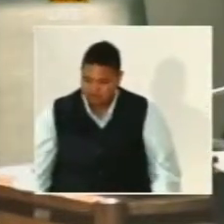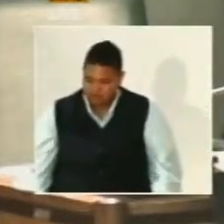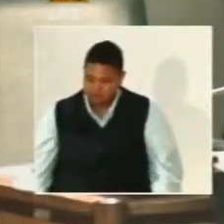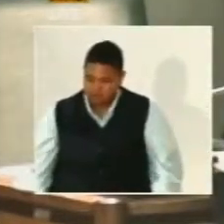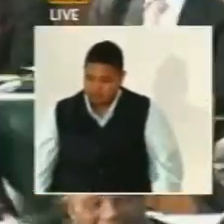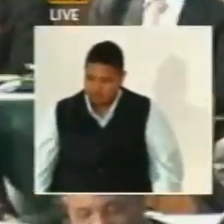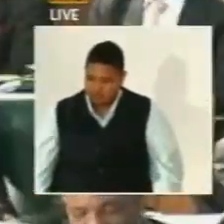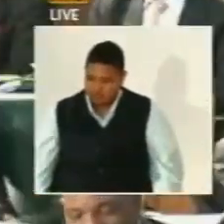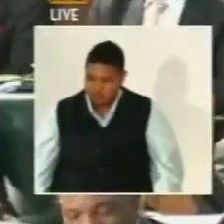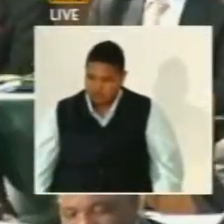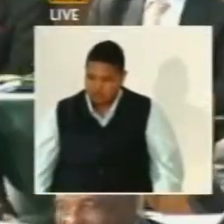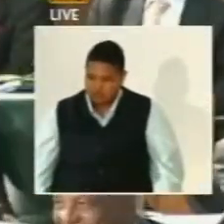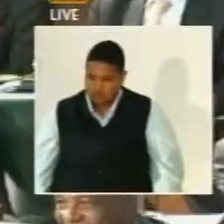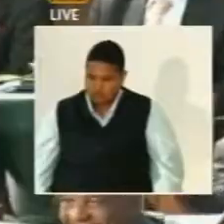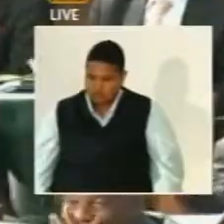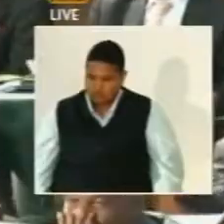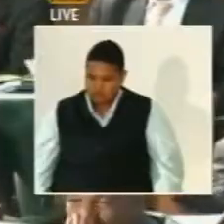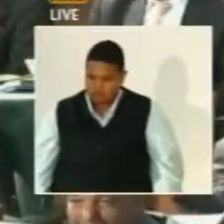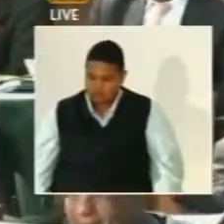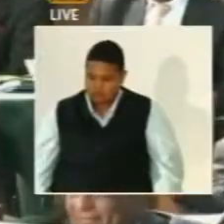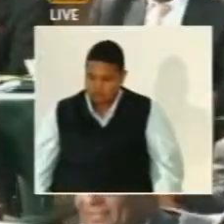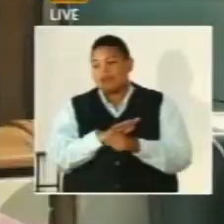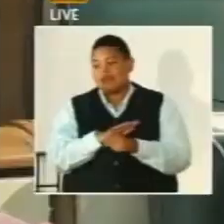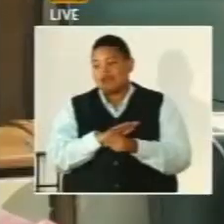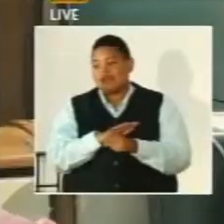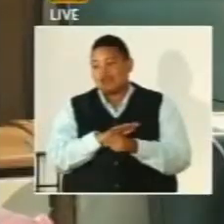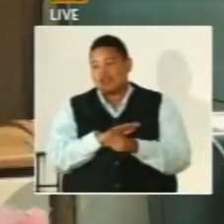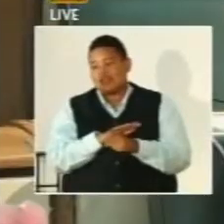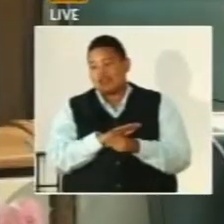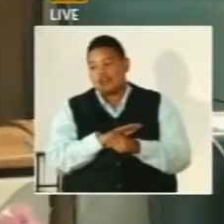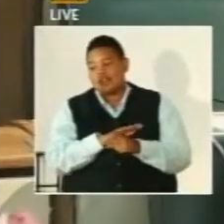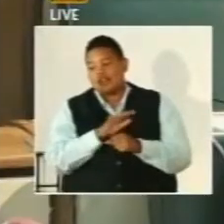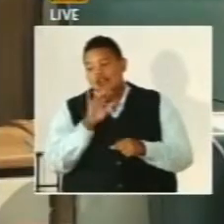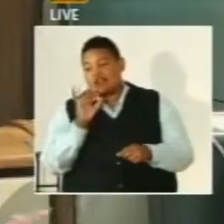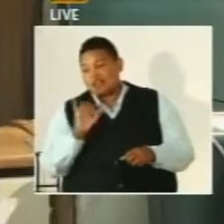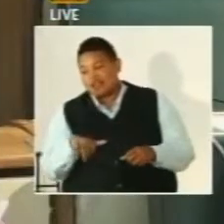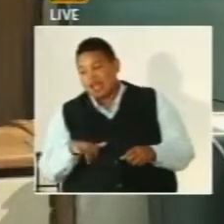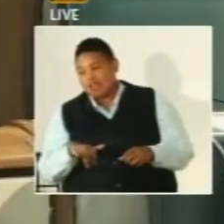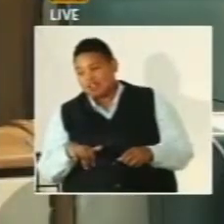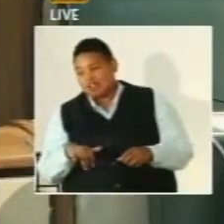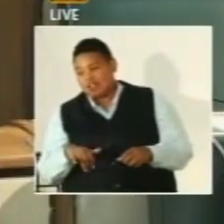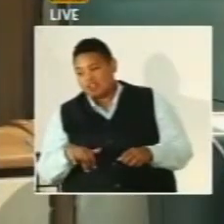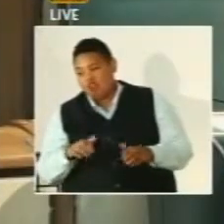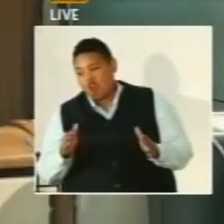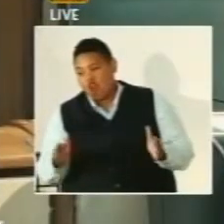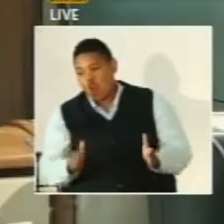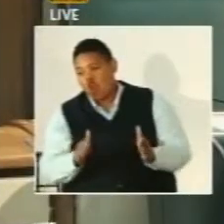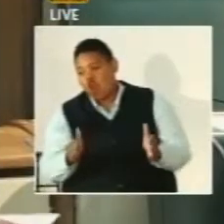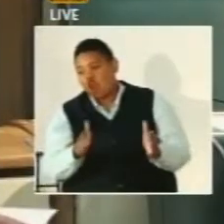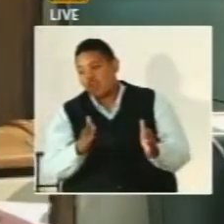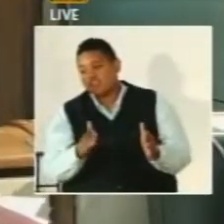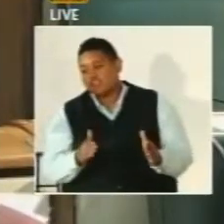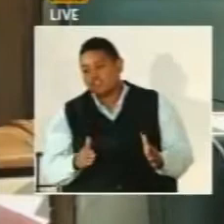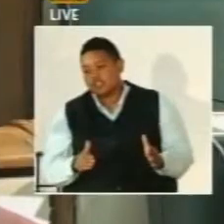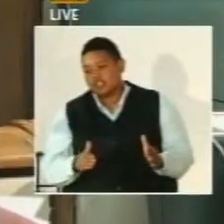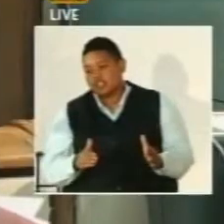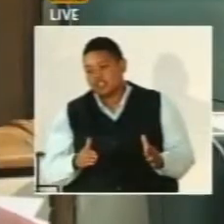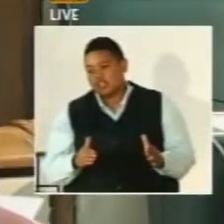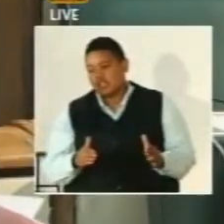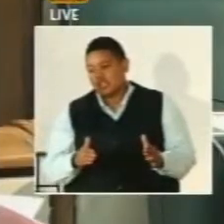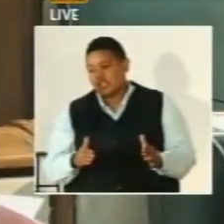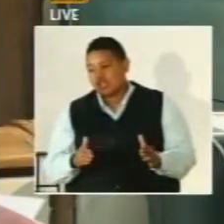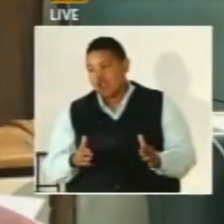$540 billion budget for the current fiscal year? Well, revenues and grants are expected to fund